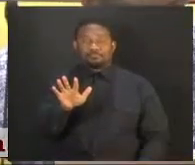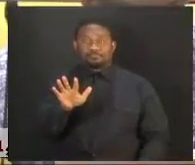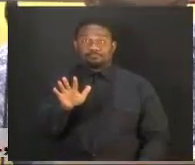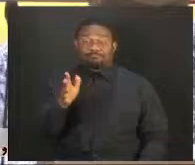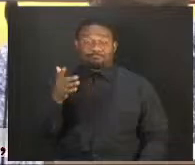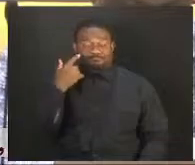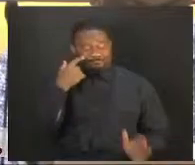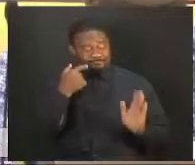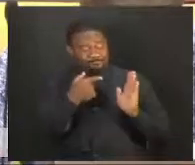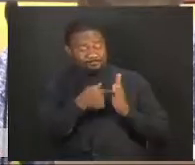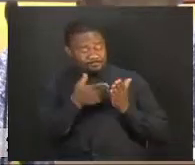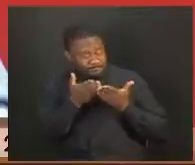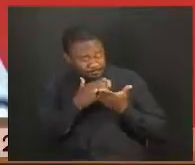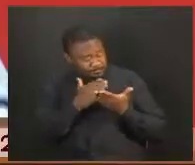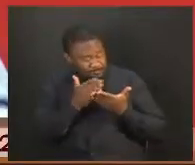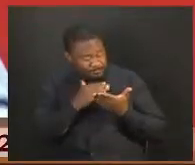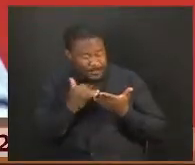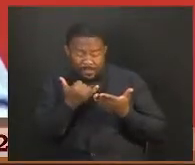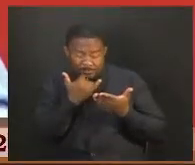Any corrections?